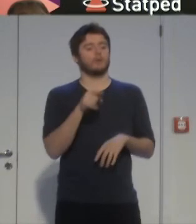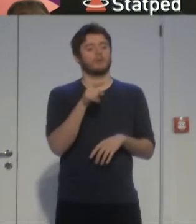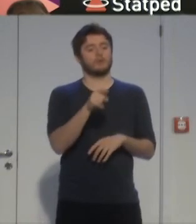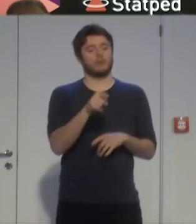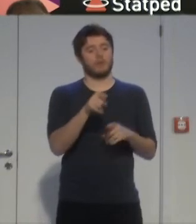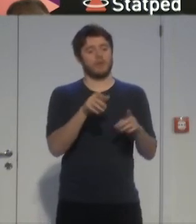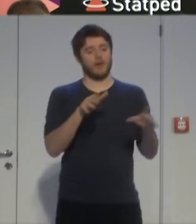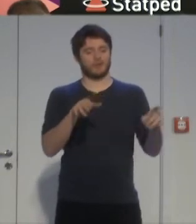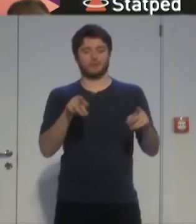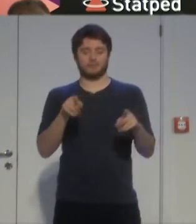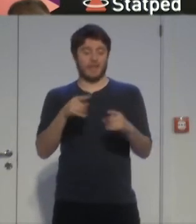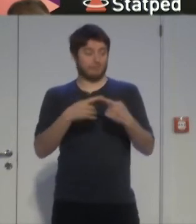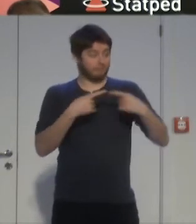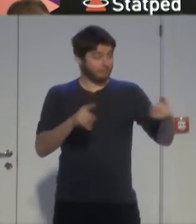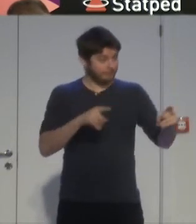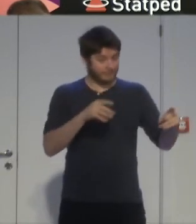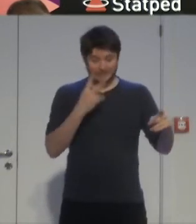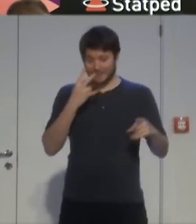of congenital deafblindness.